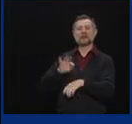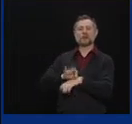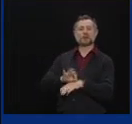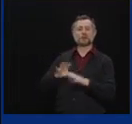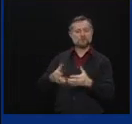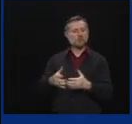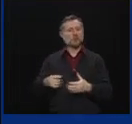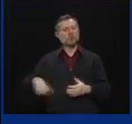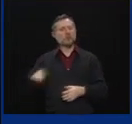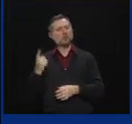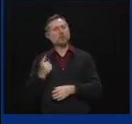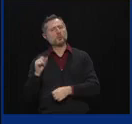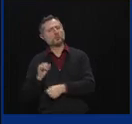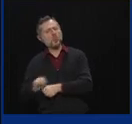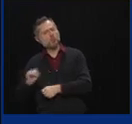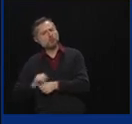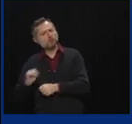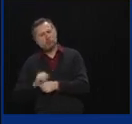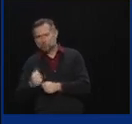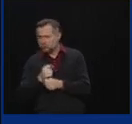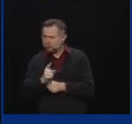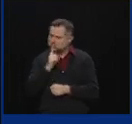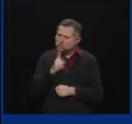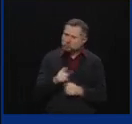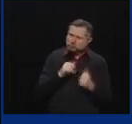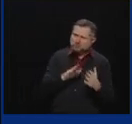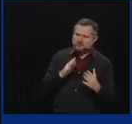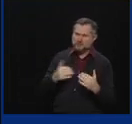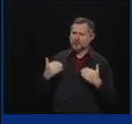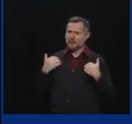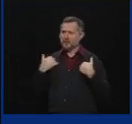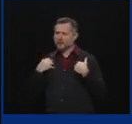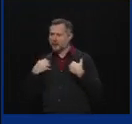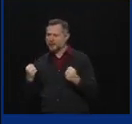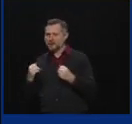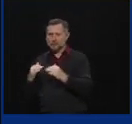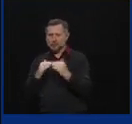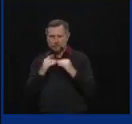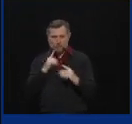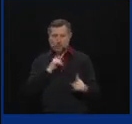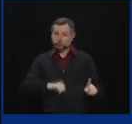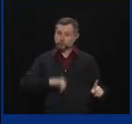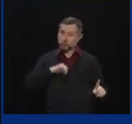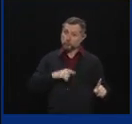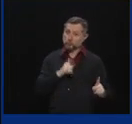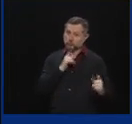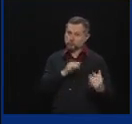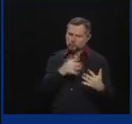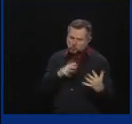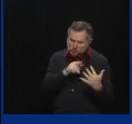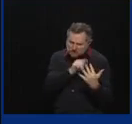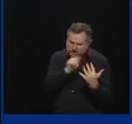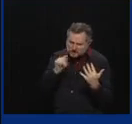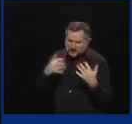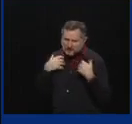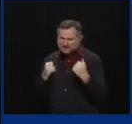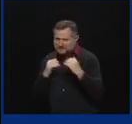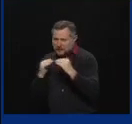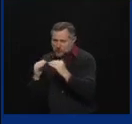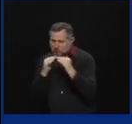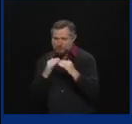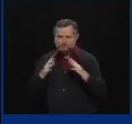to ensure that we addressed health equity. And I'm very proud to say, because we addressed the issues of health equity and equity with regards